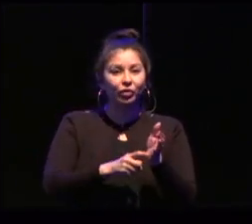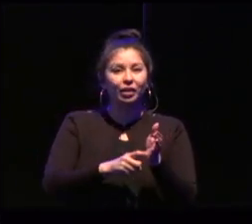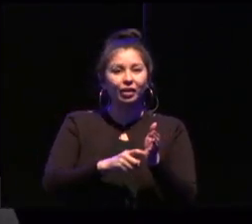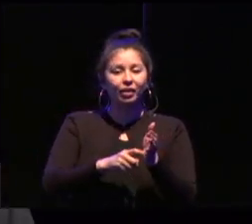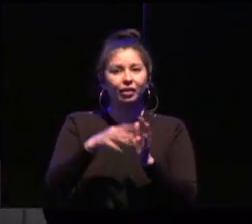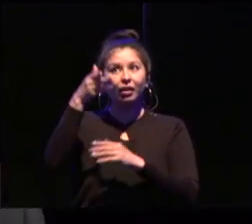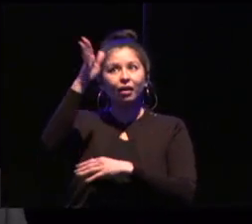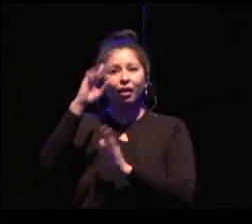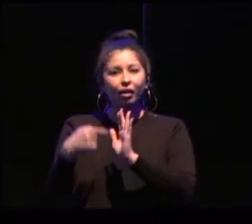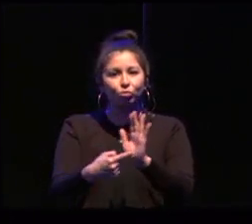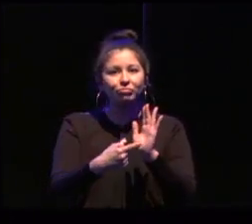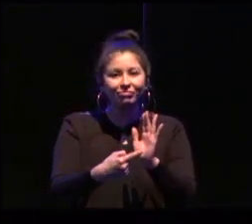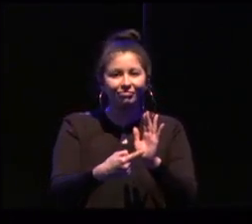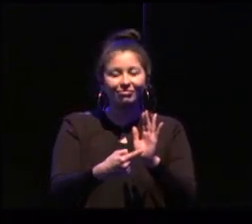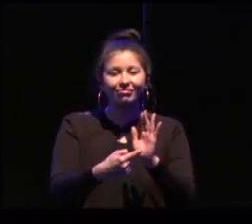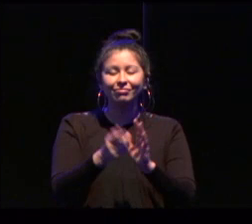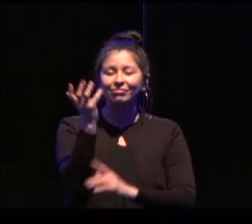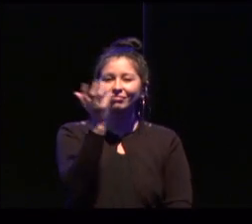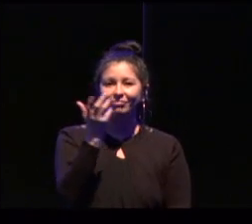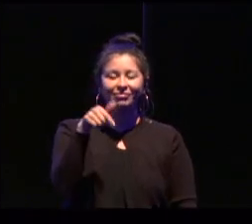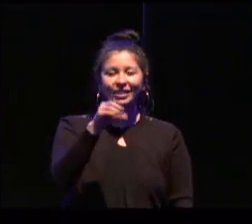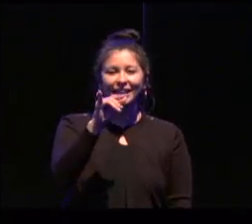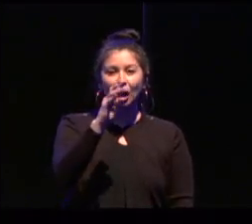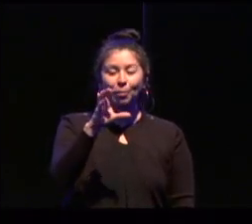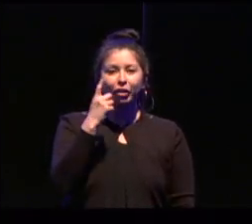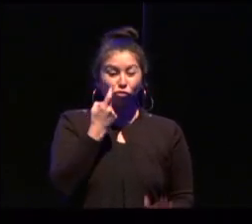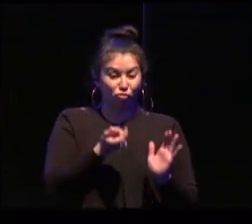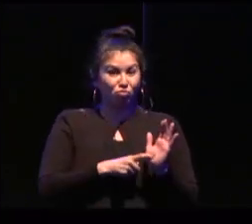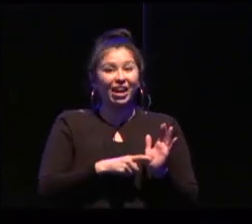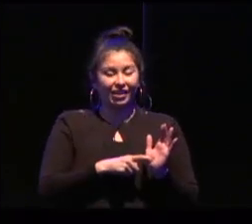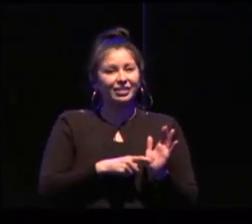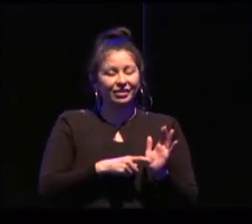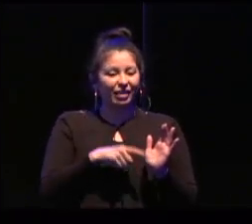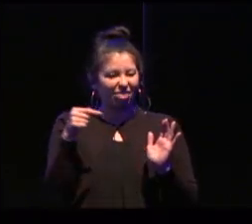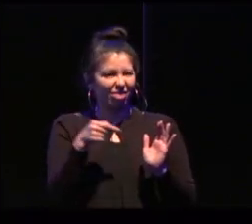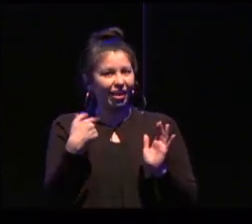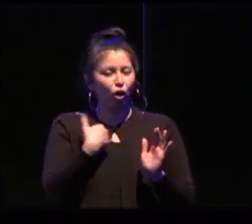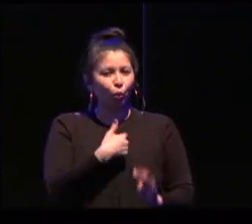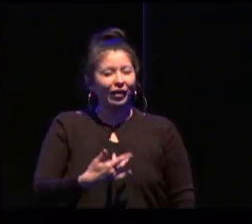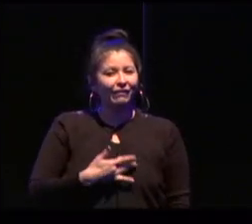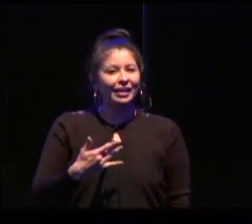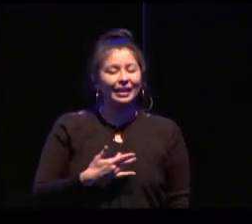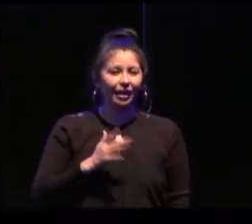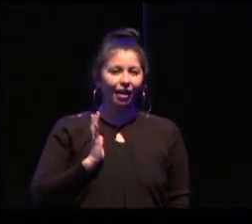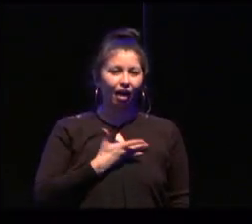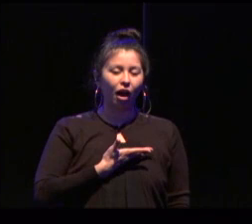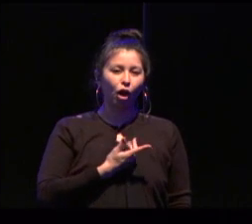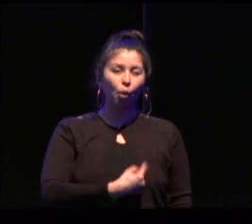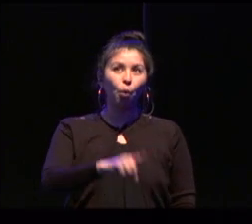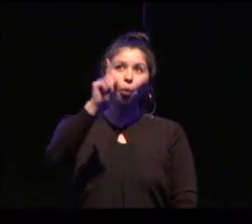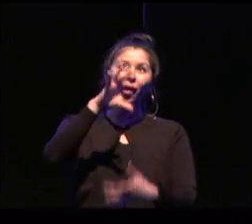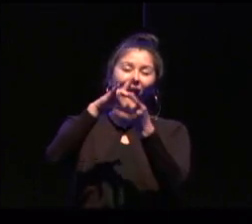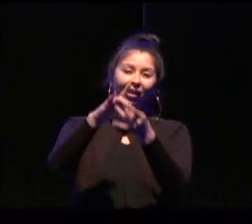the presence. Oh, in this dynamic recognition factor, we feel our oneness